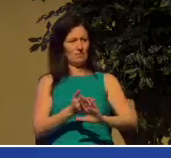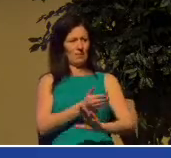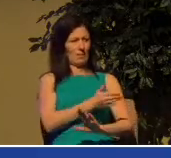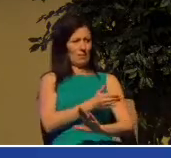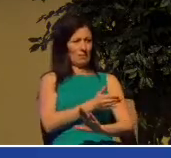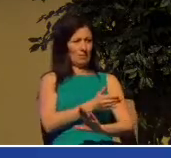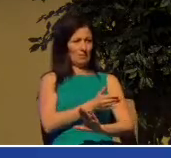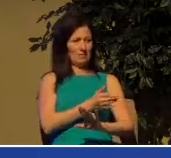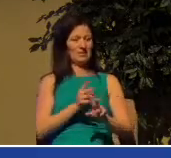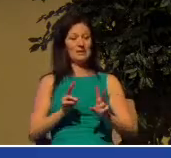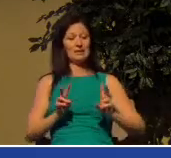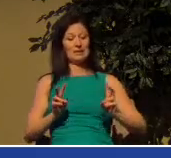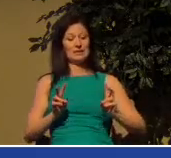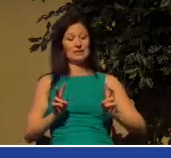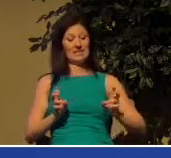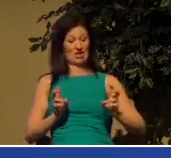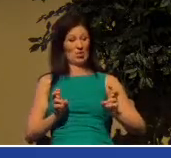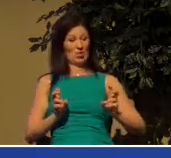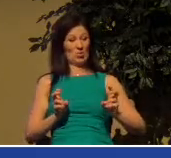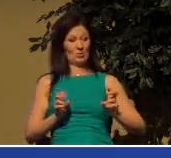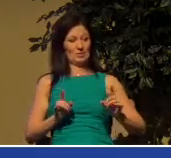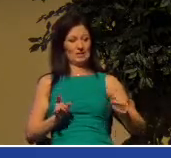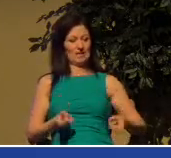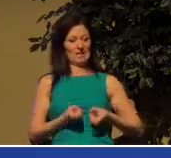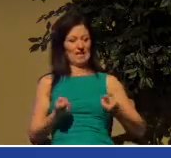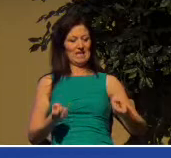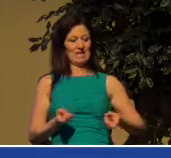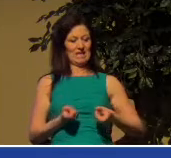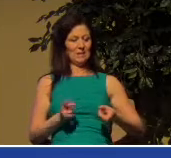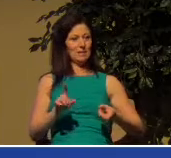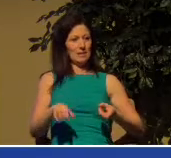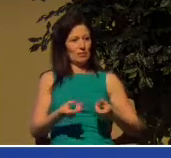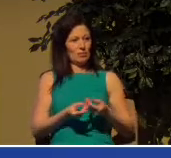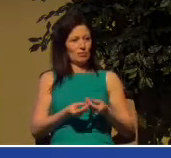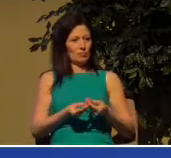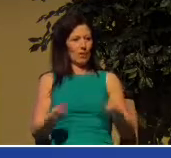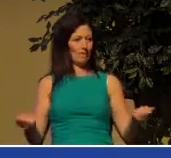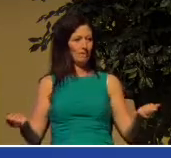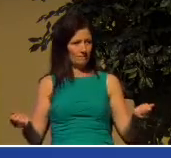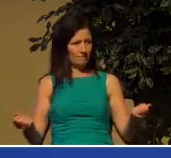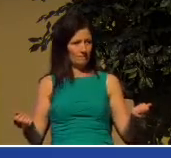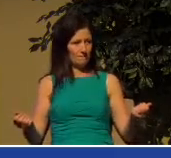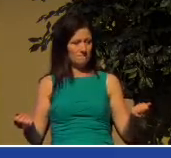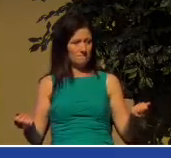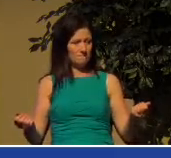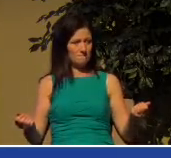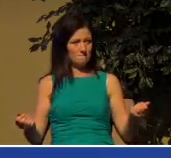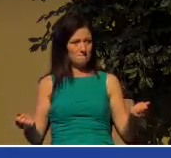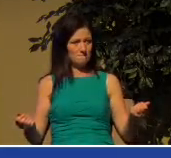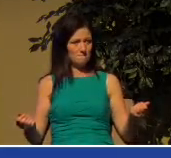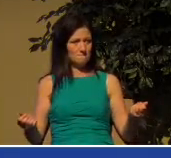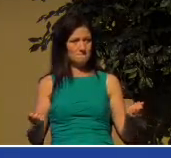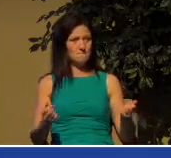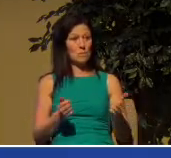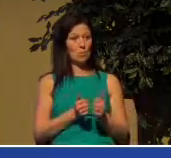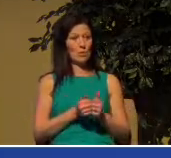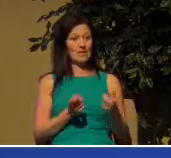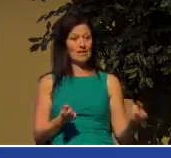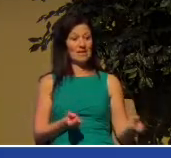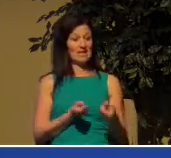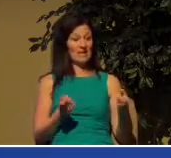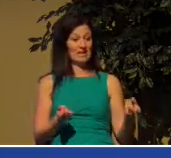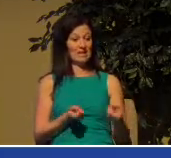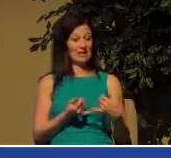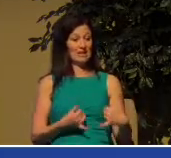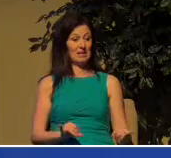the issue of sin had to be dealt with, because without it, God's people could not receive the blessings of